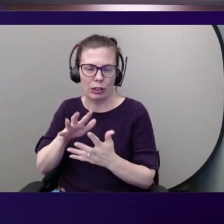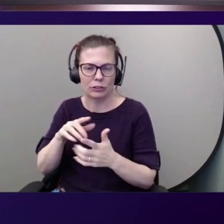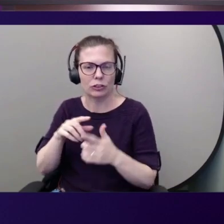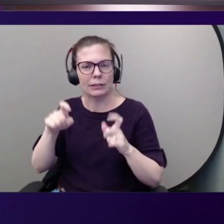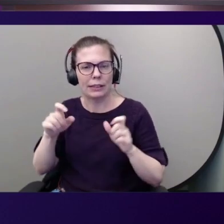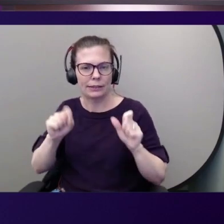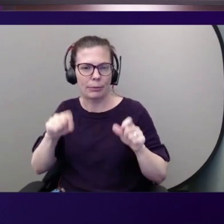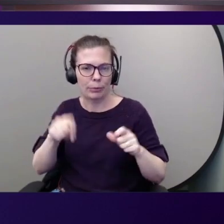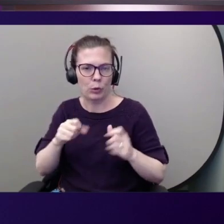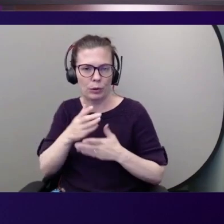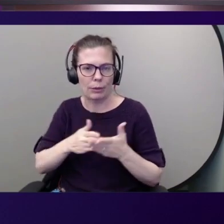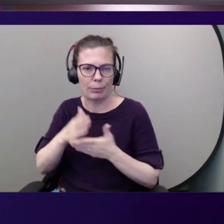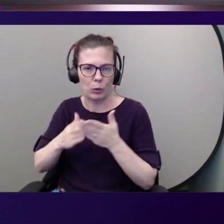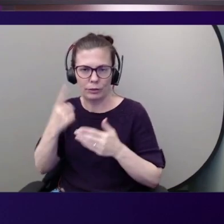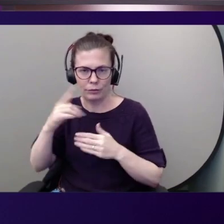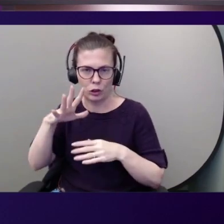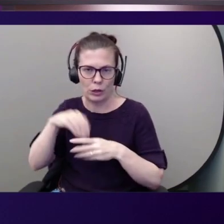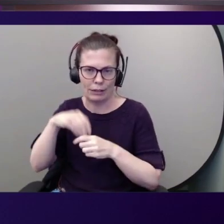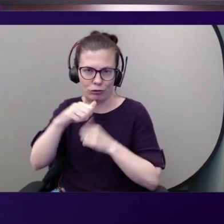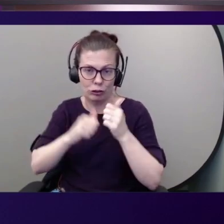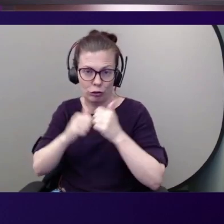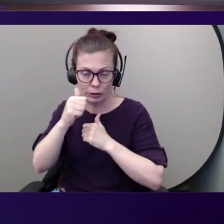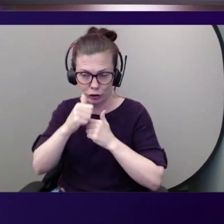infrastructure. So